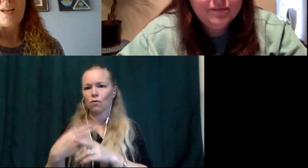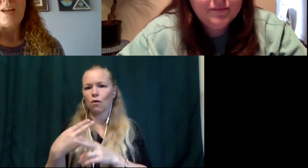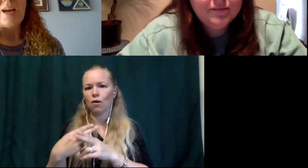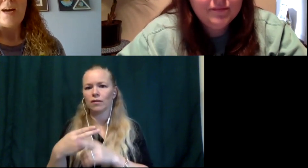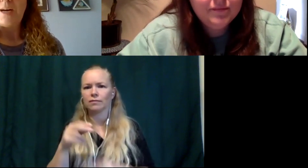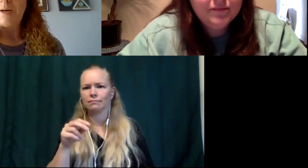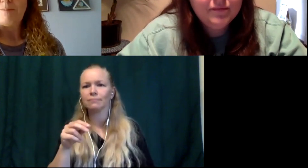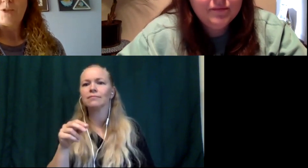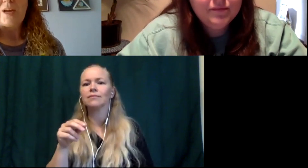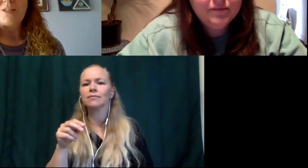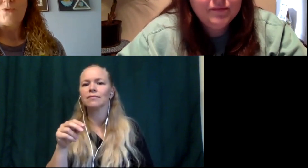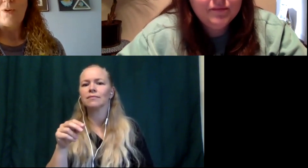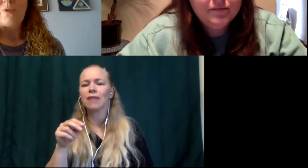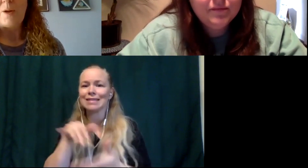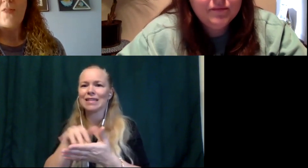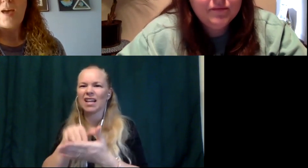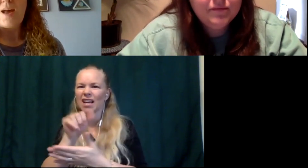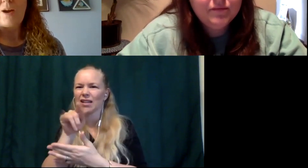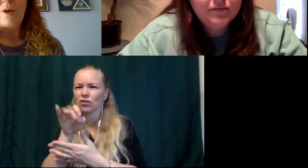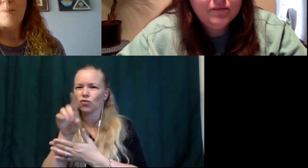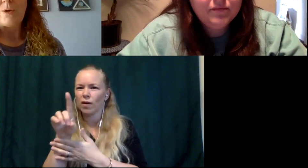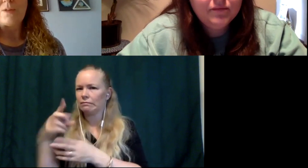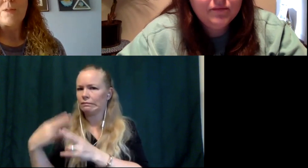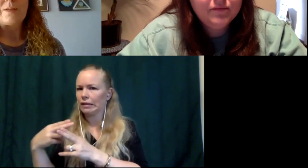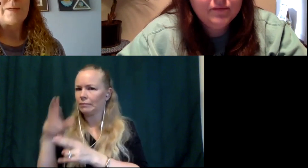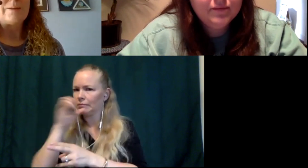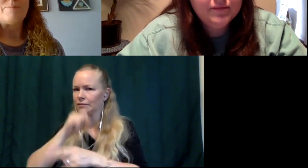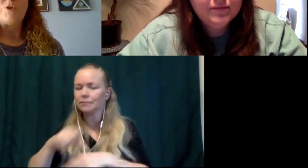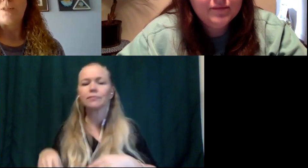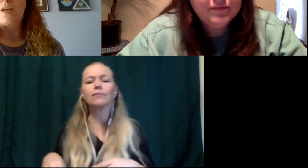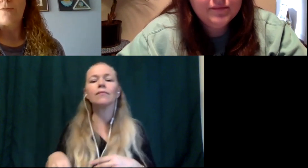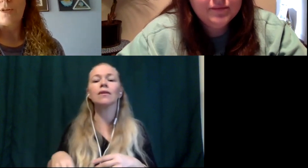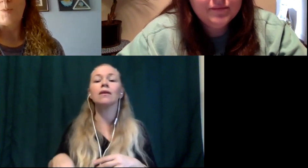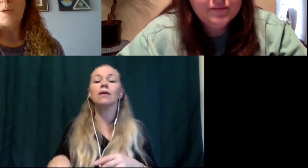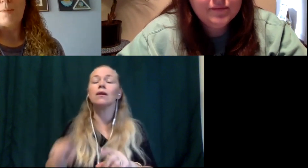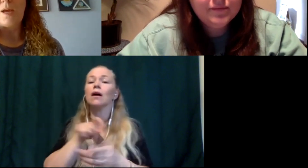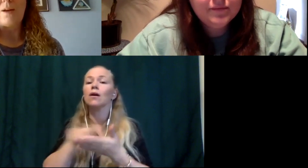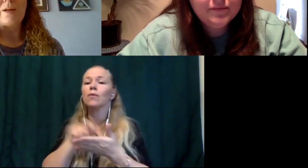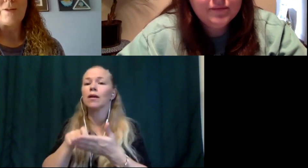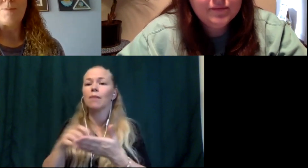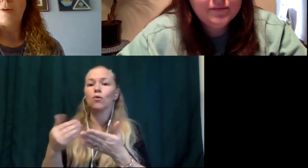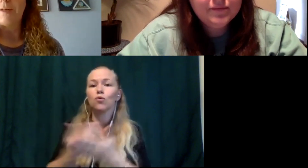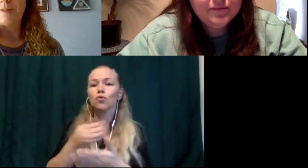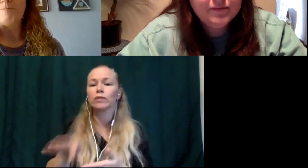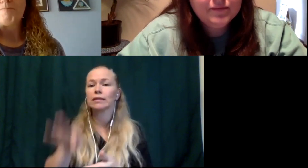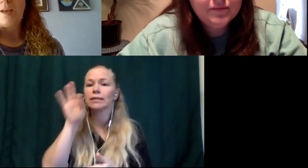asteroid. So I got to write about that. I write about new discoveries being made, like